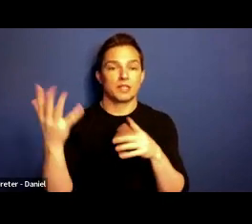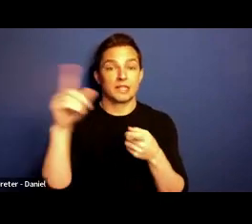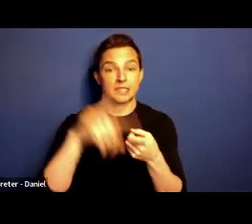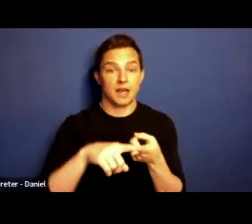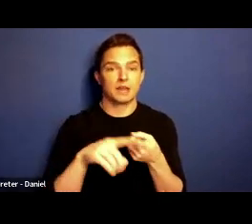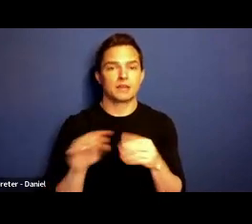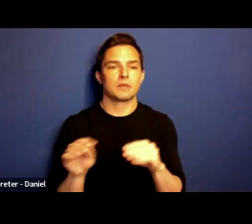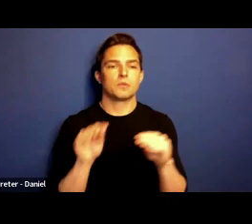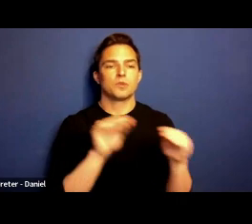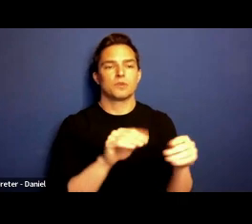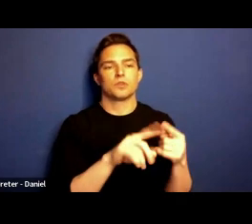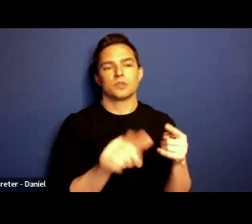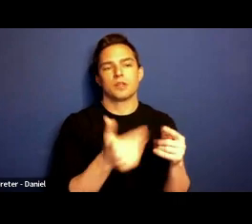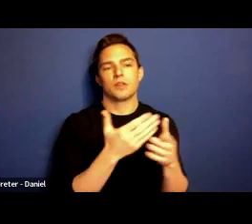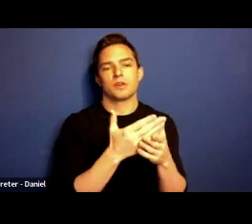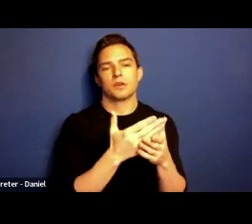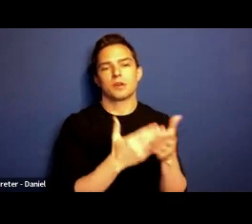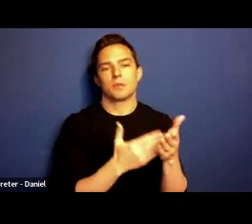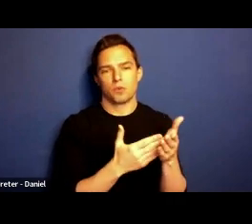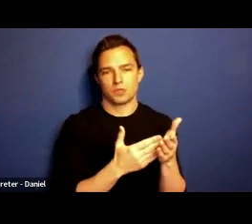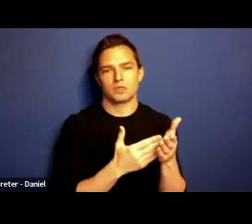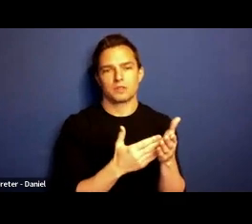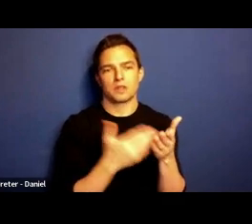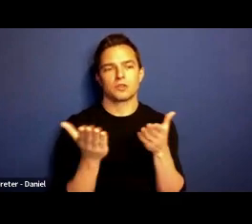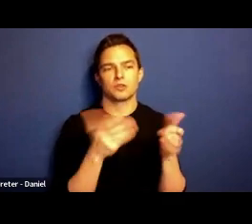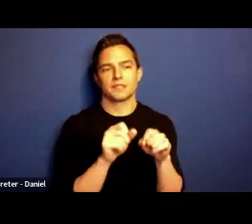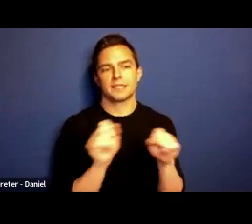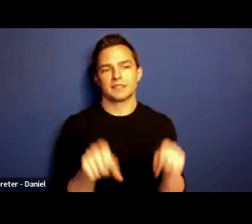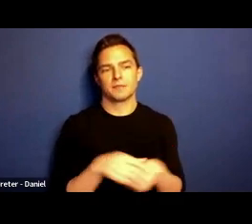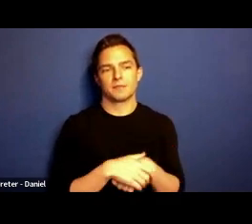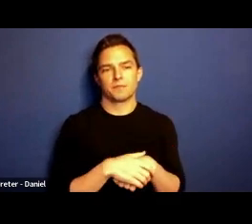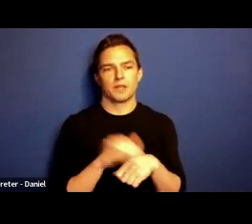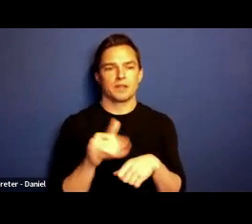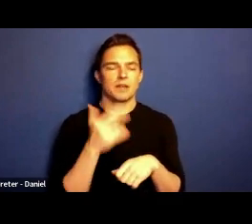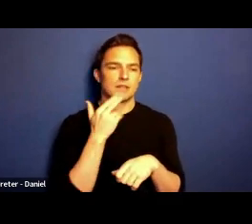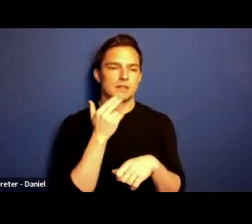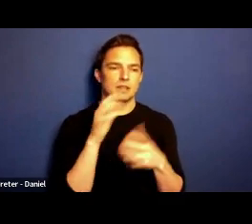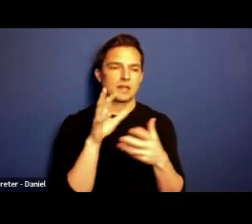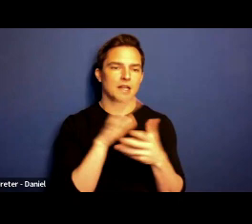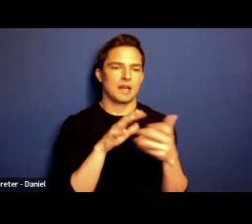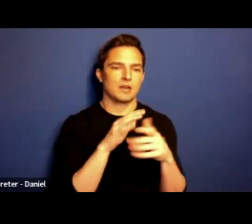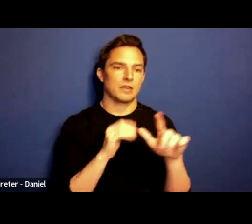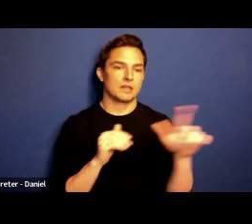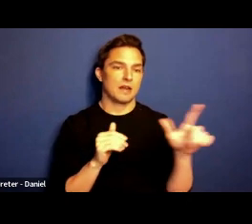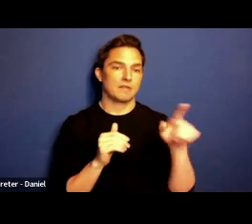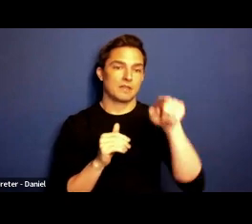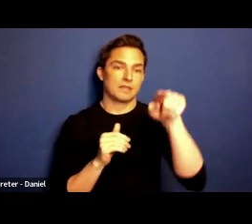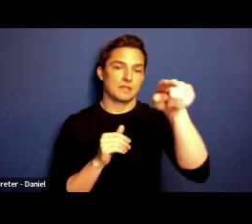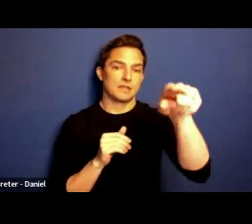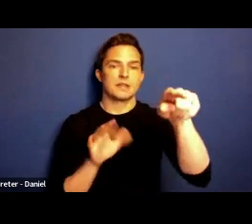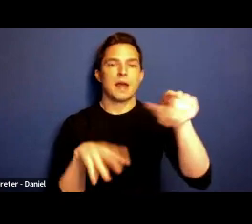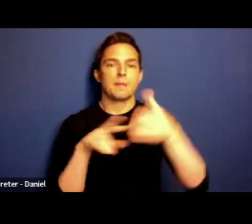move into another component of the service system. That little cloud to the left, what that means is that